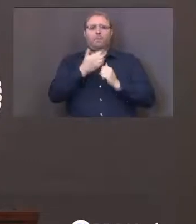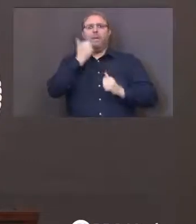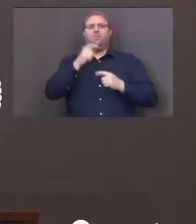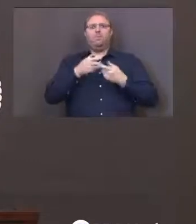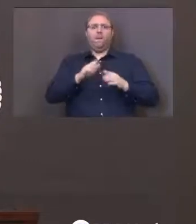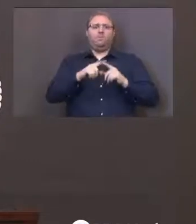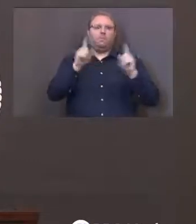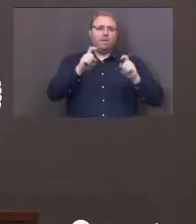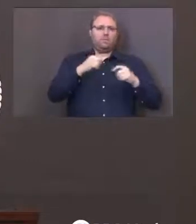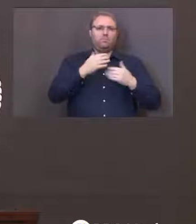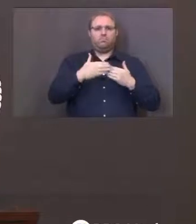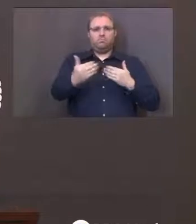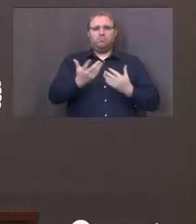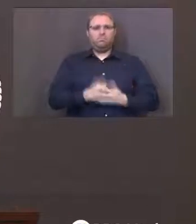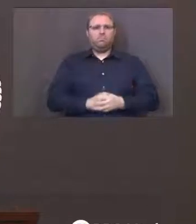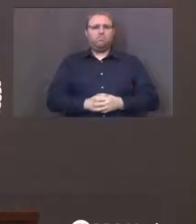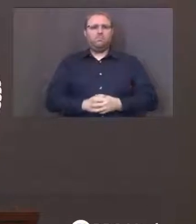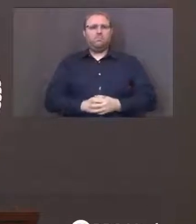moving forward.